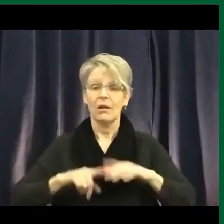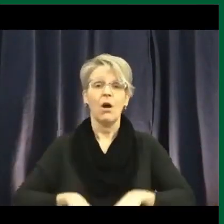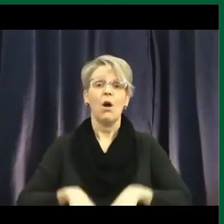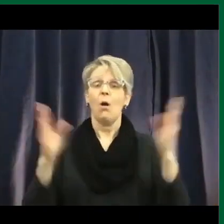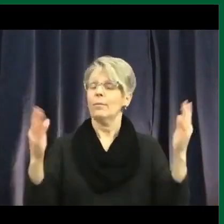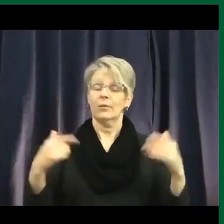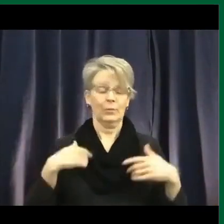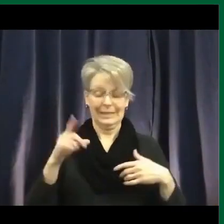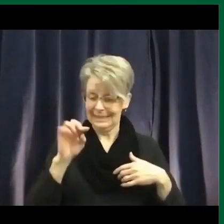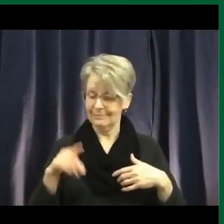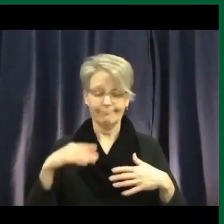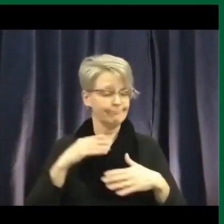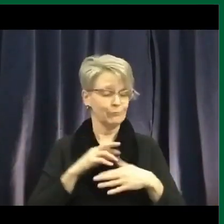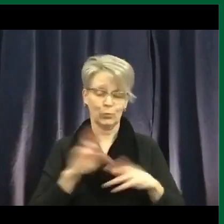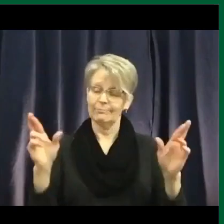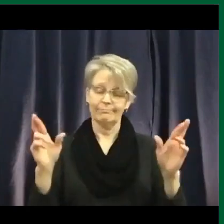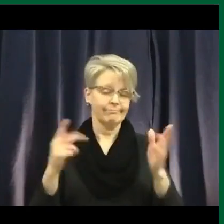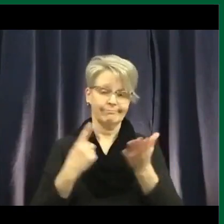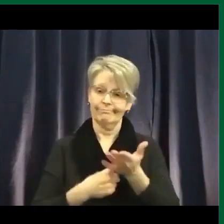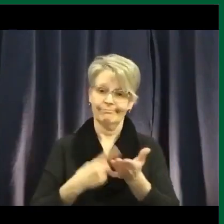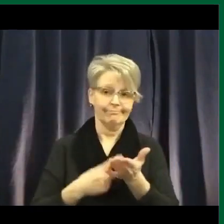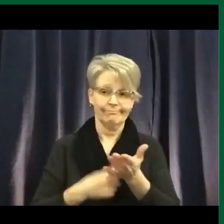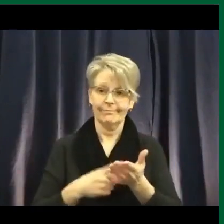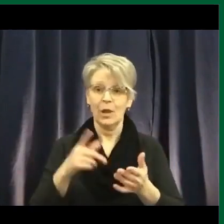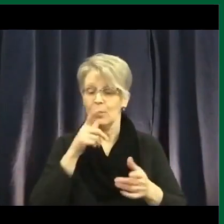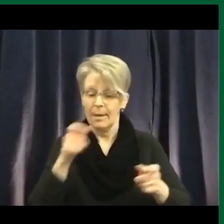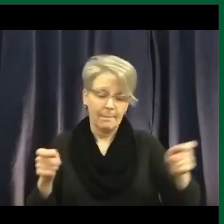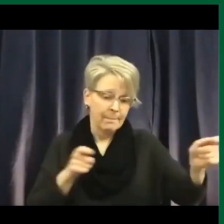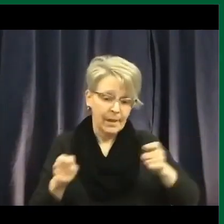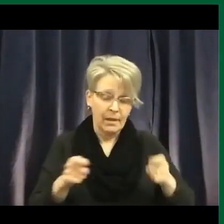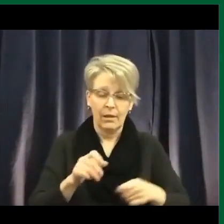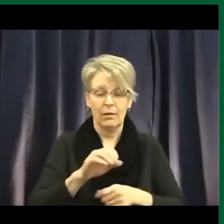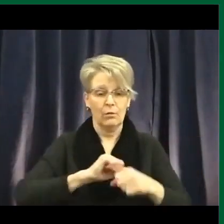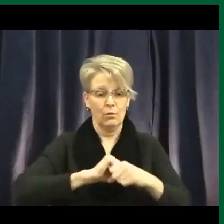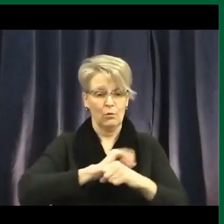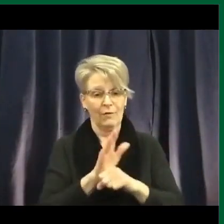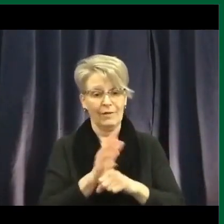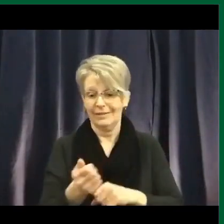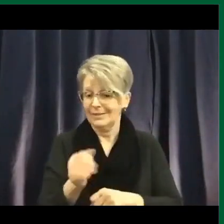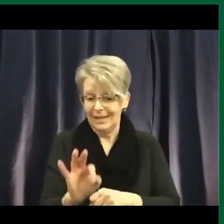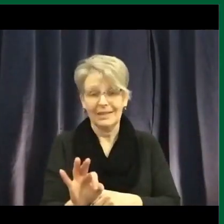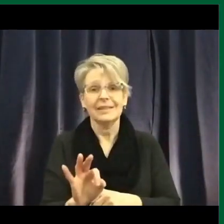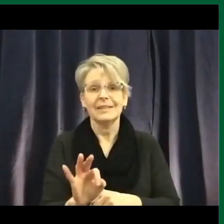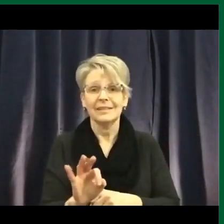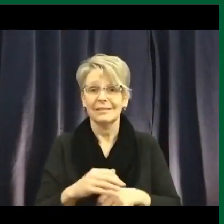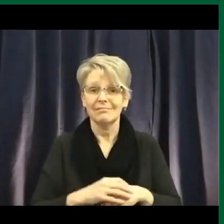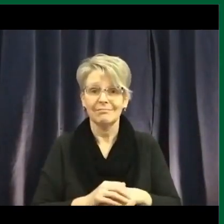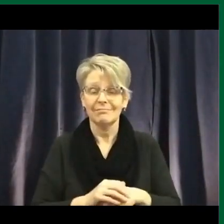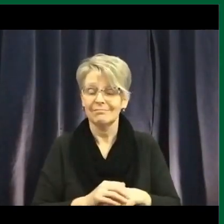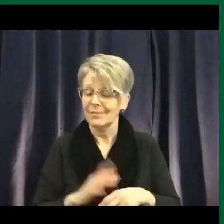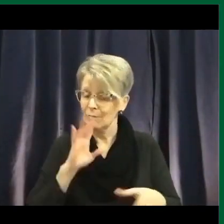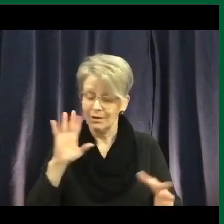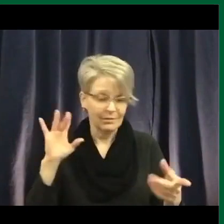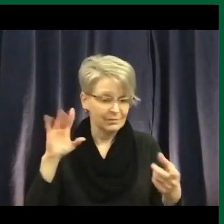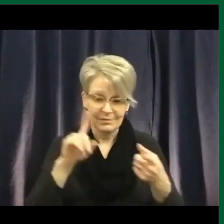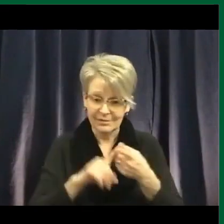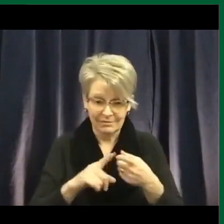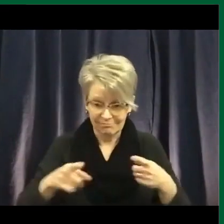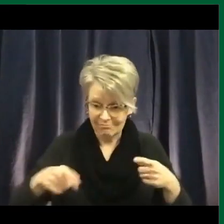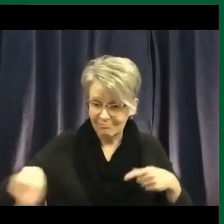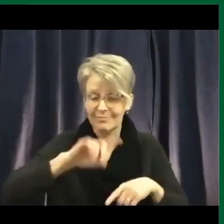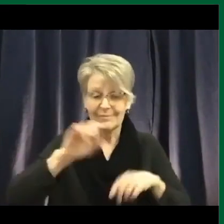we're going to ensure that we will manage COVID-19. I think until everyone has access